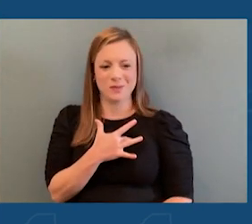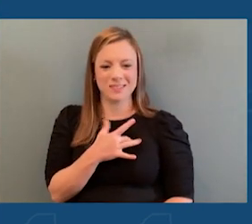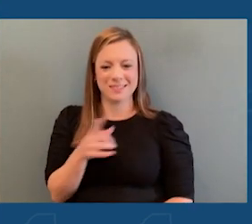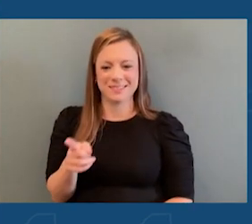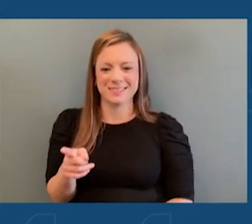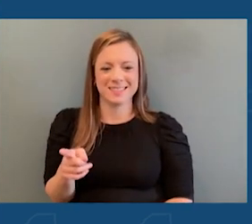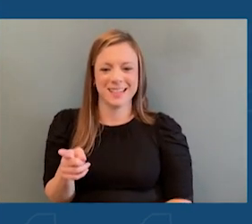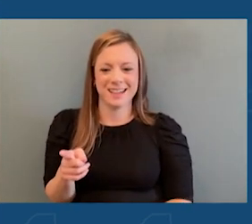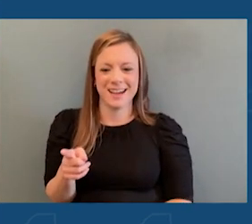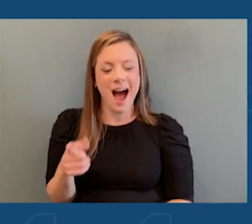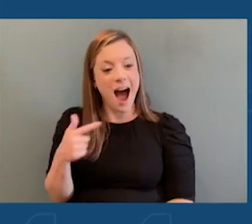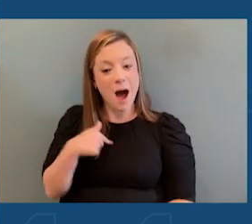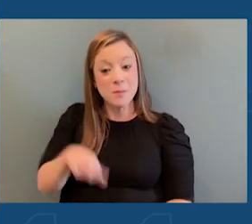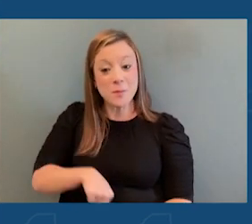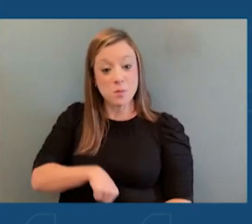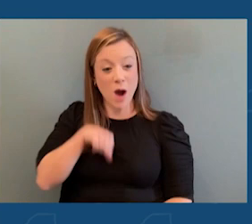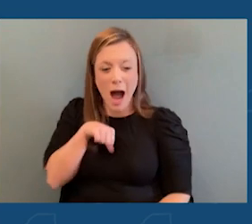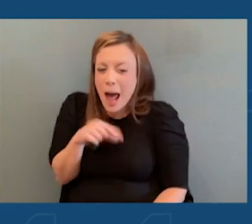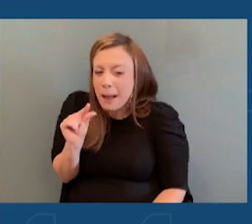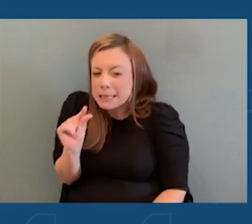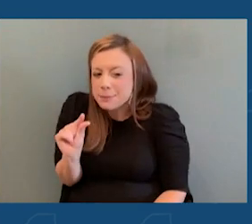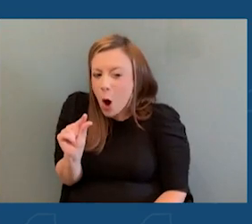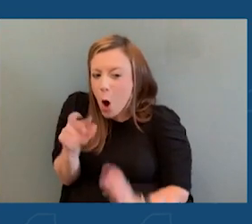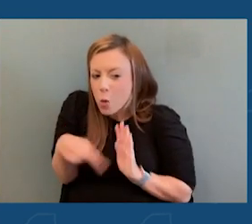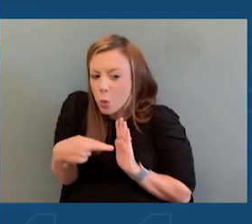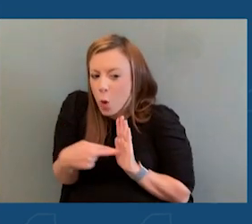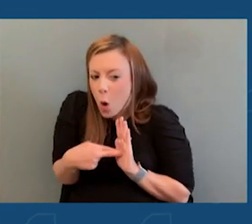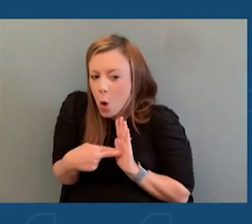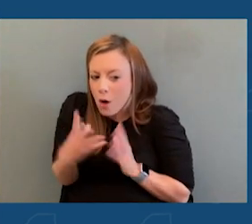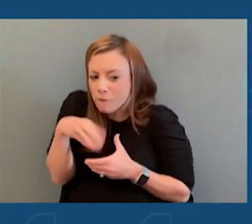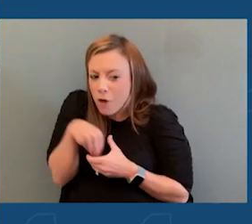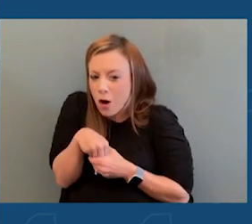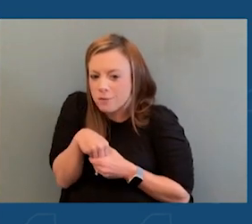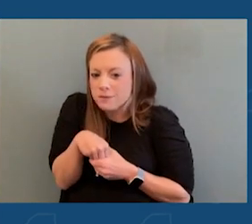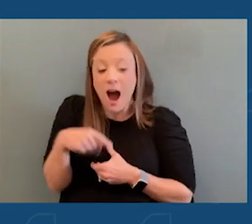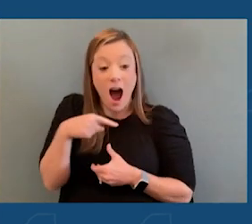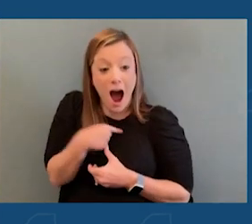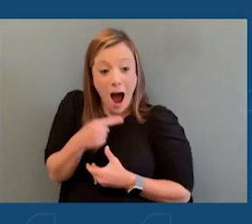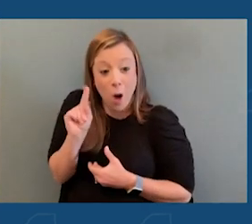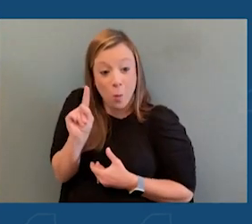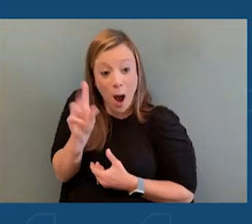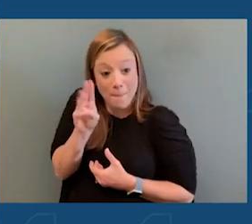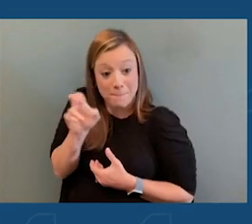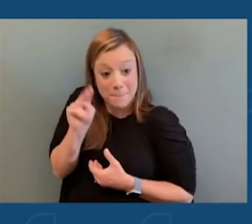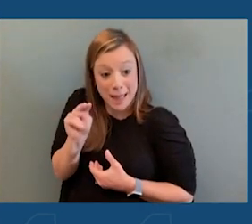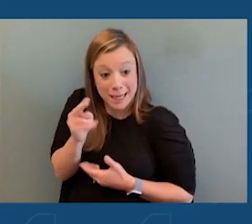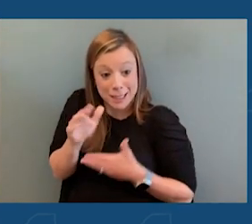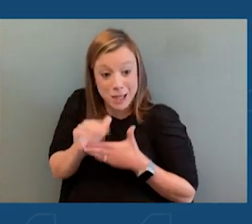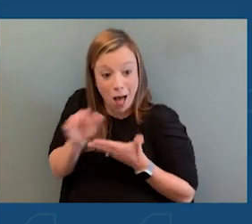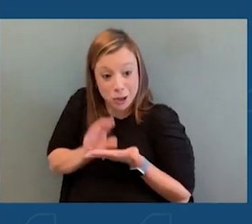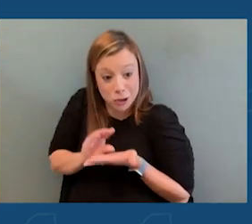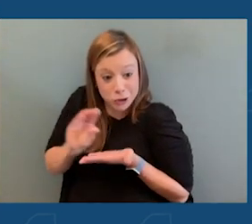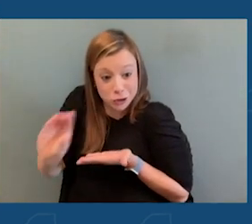I'm proud to have played a small role. I put in $1 million for my capital budget.